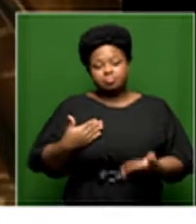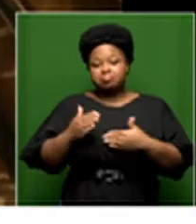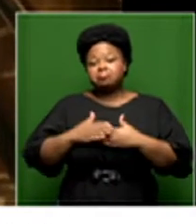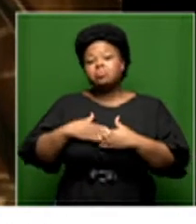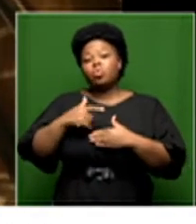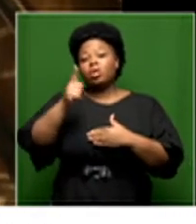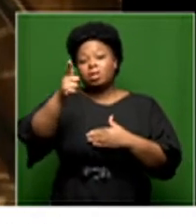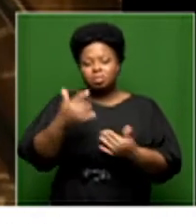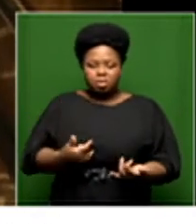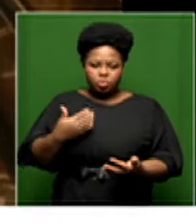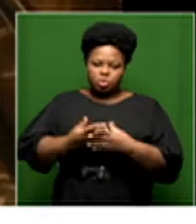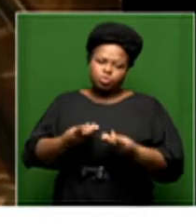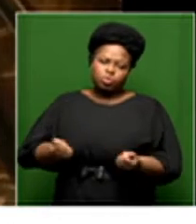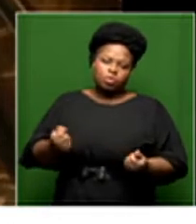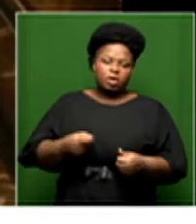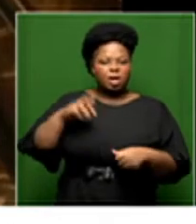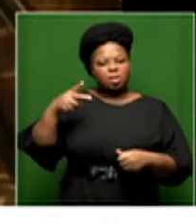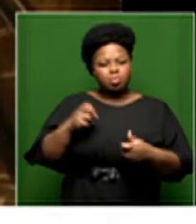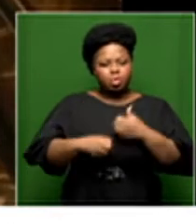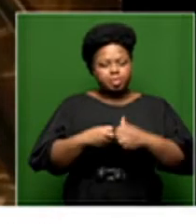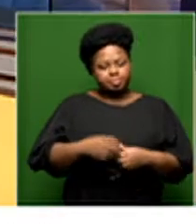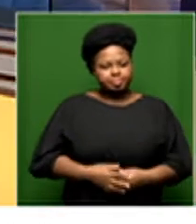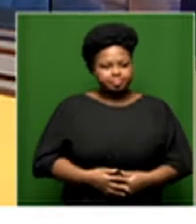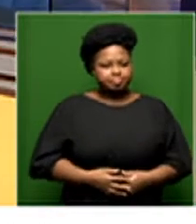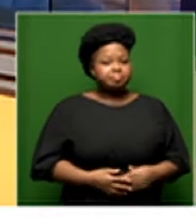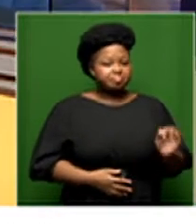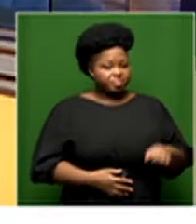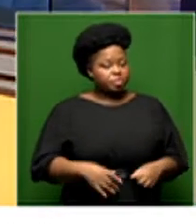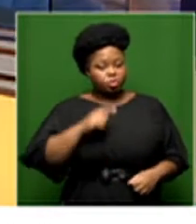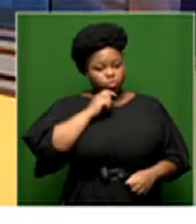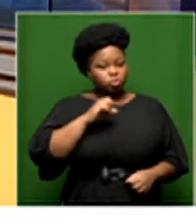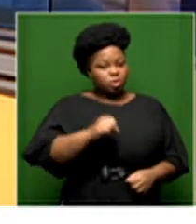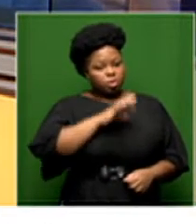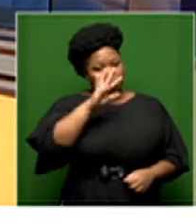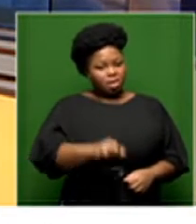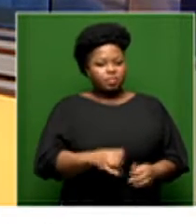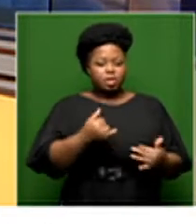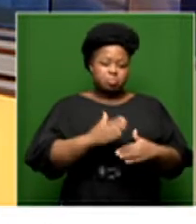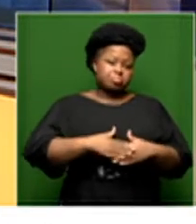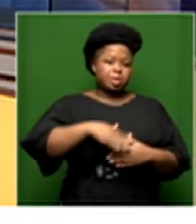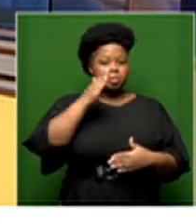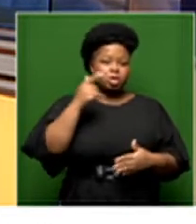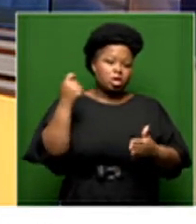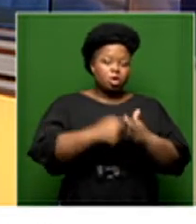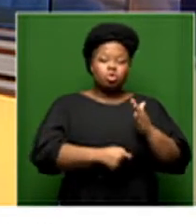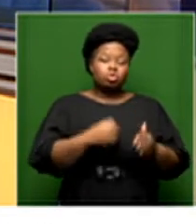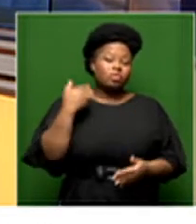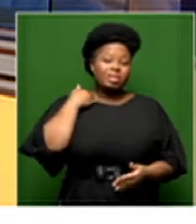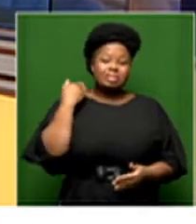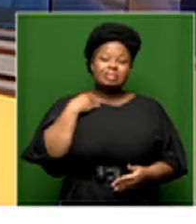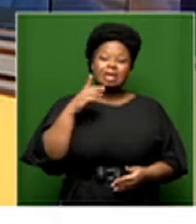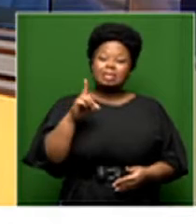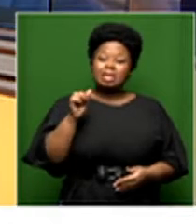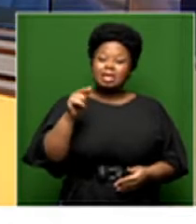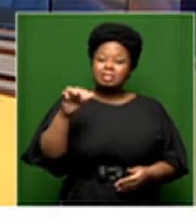time, we should be solving many of our big problems. And having said that, South Africa has some of the highest cost of data on the continent,